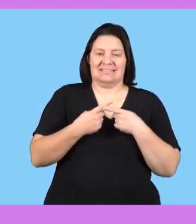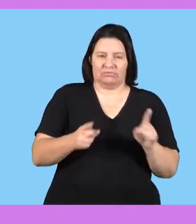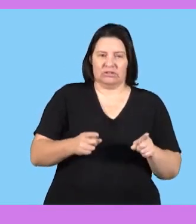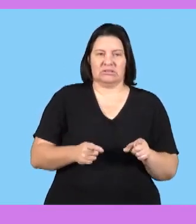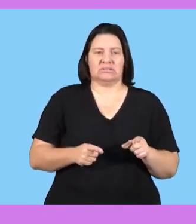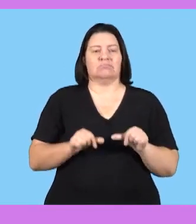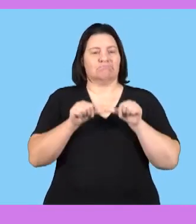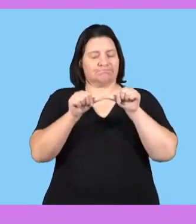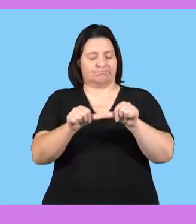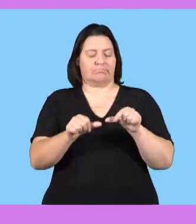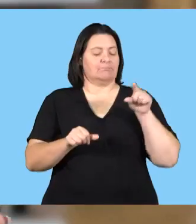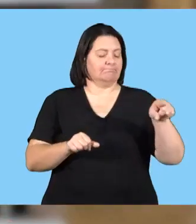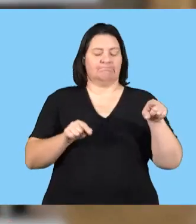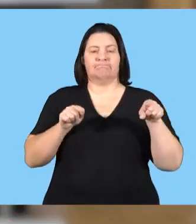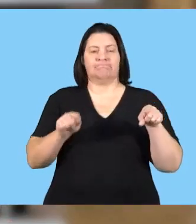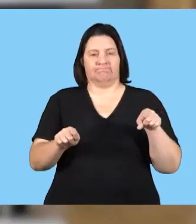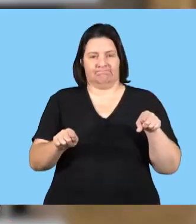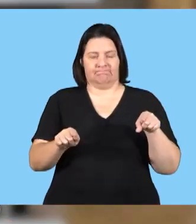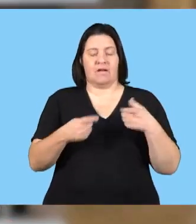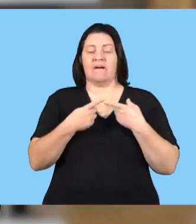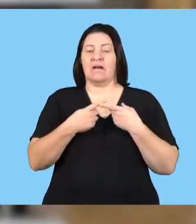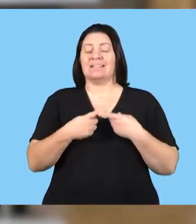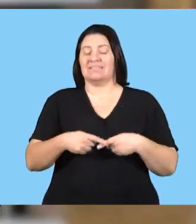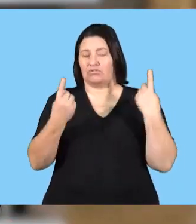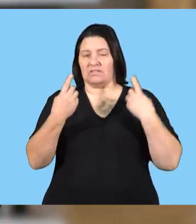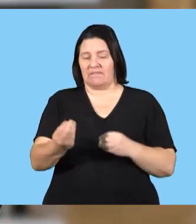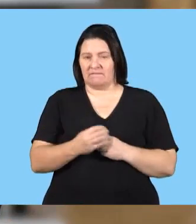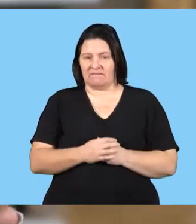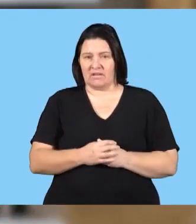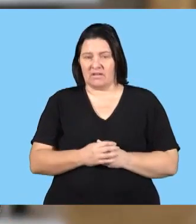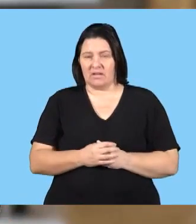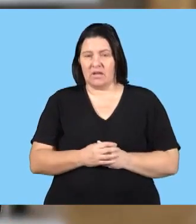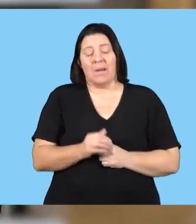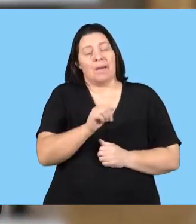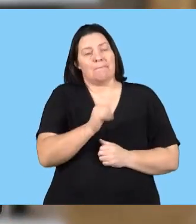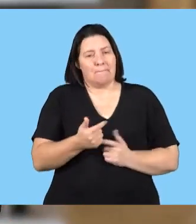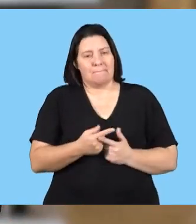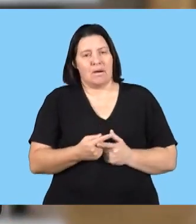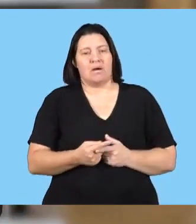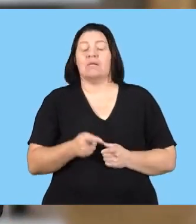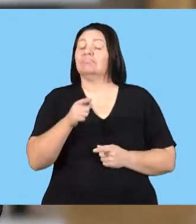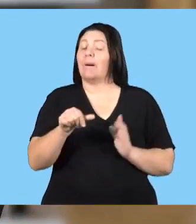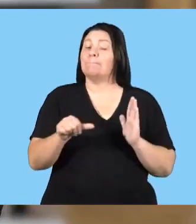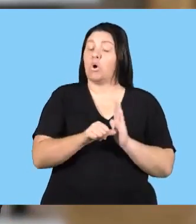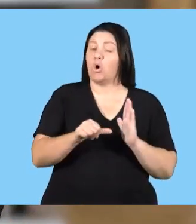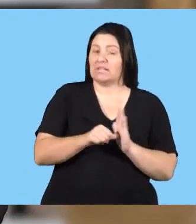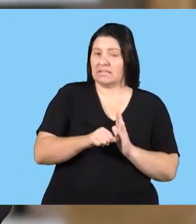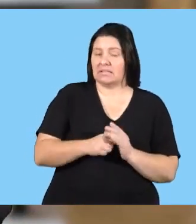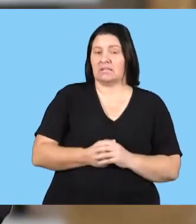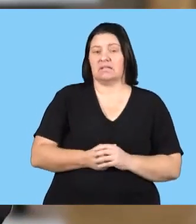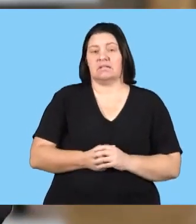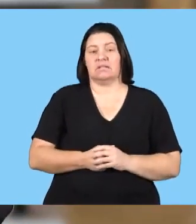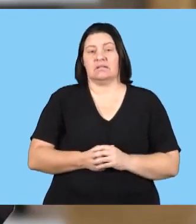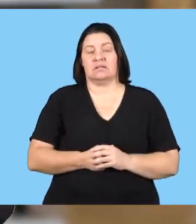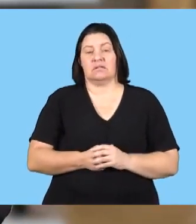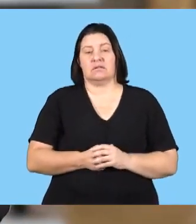between two consecutive values. But this is not the only graph with two consecutive values. What is key with this graph is that as